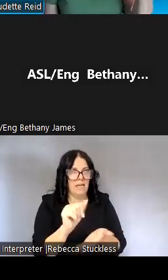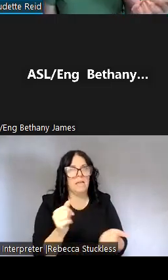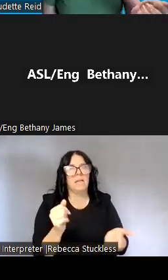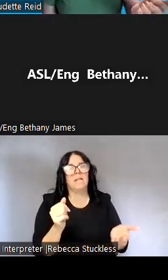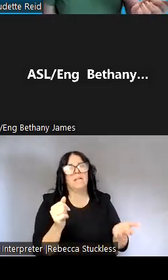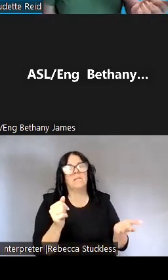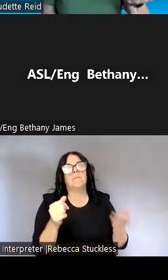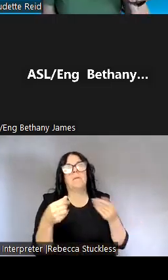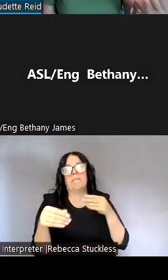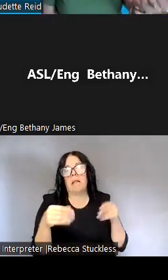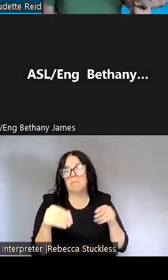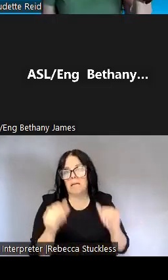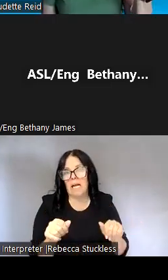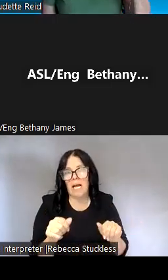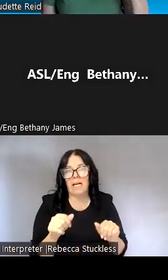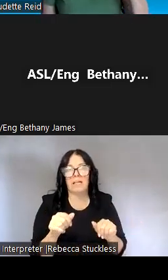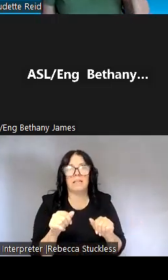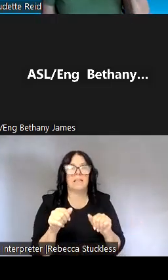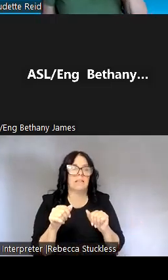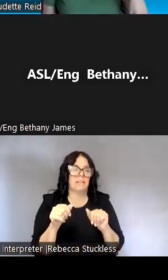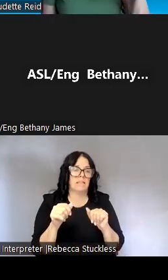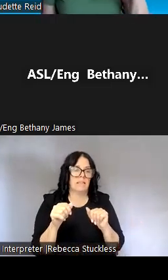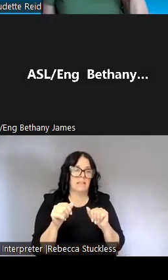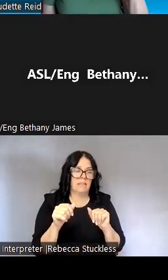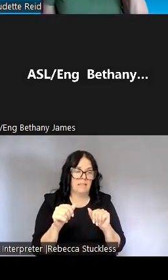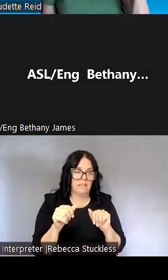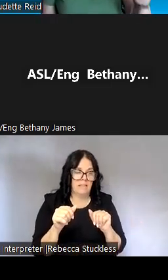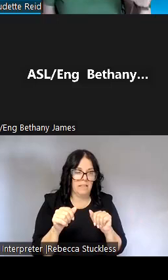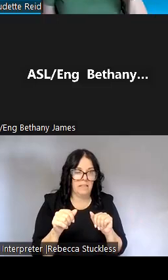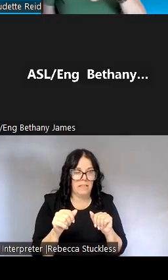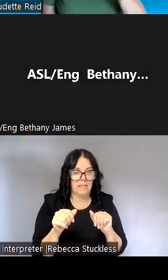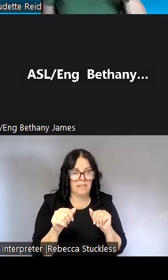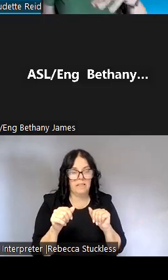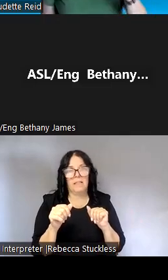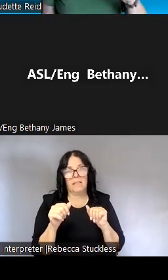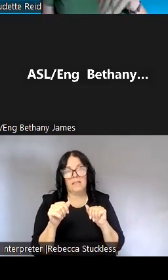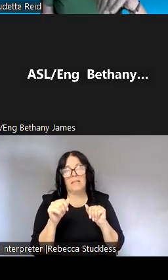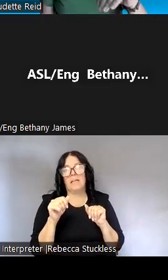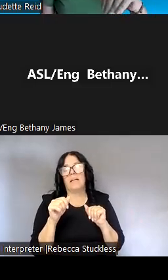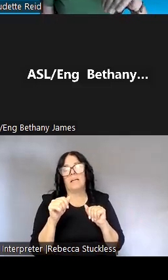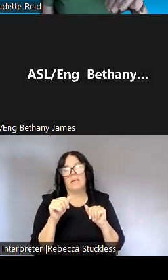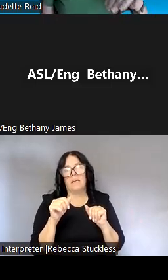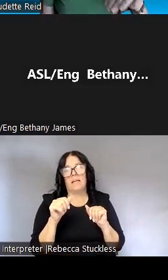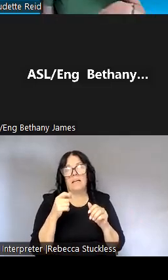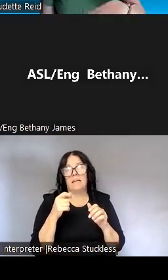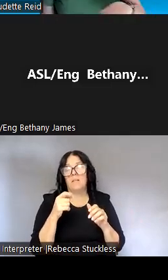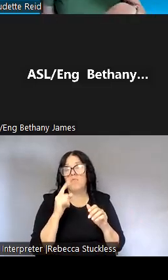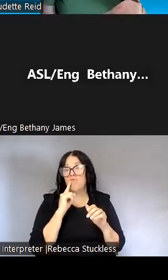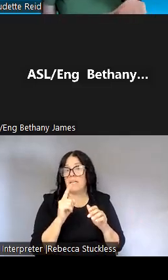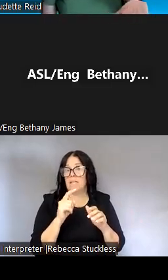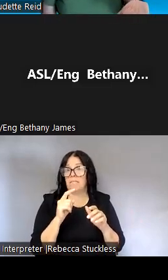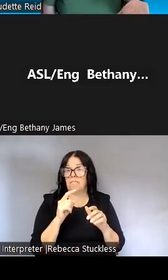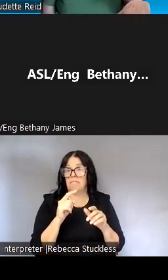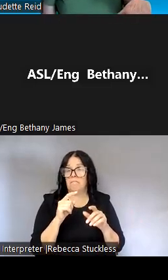of flexibility. For some of your clients, it's good because it's cost controlled. You only pay for what you need. There's